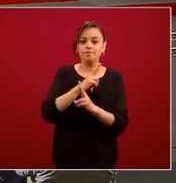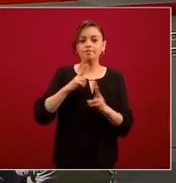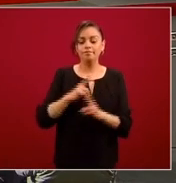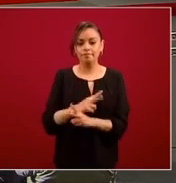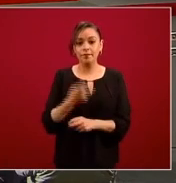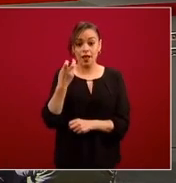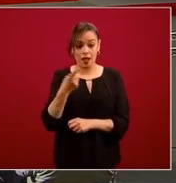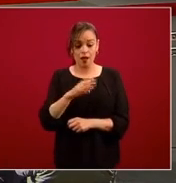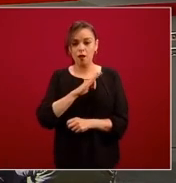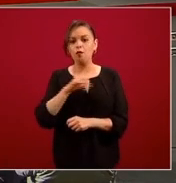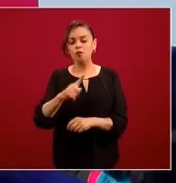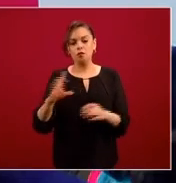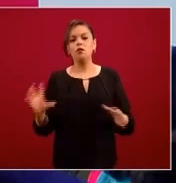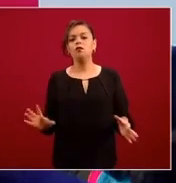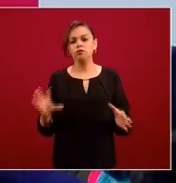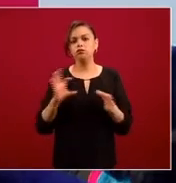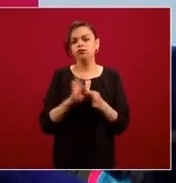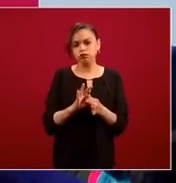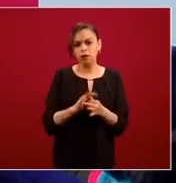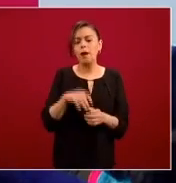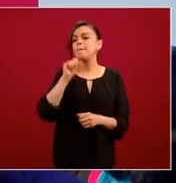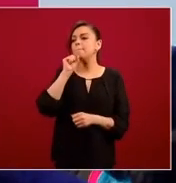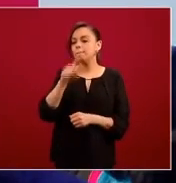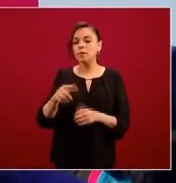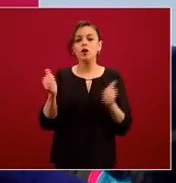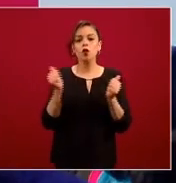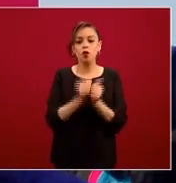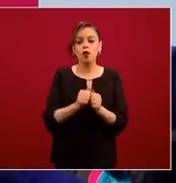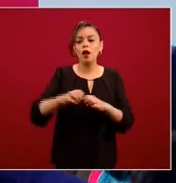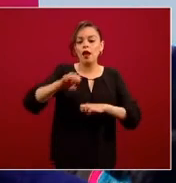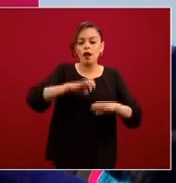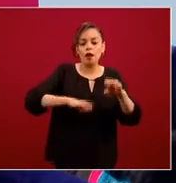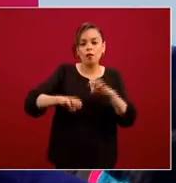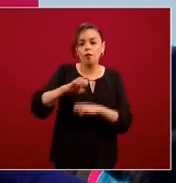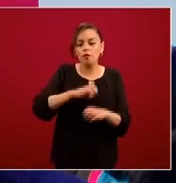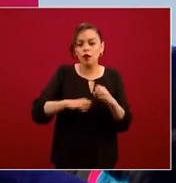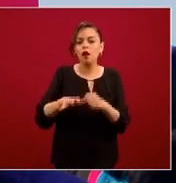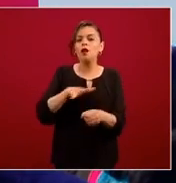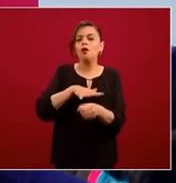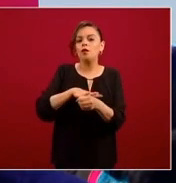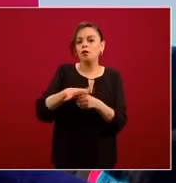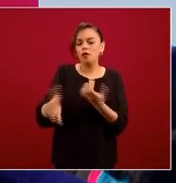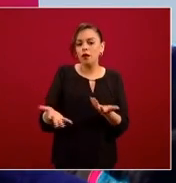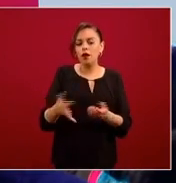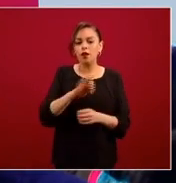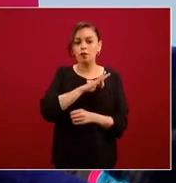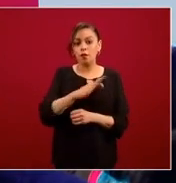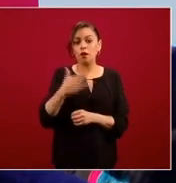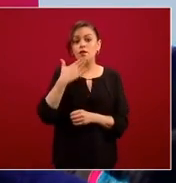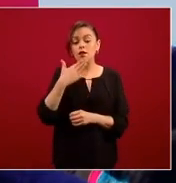We also took a look at how we could work with the company